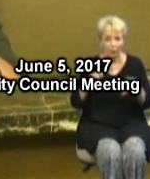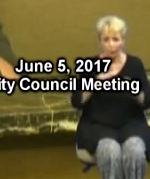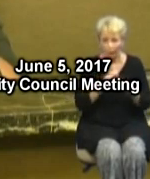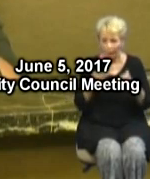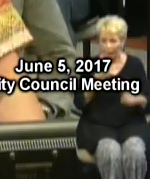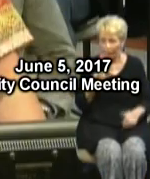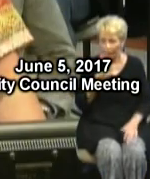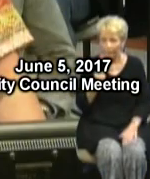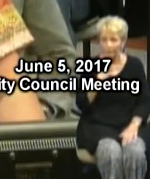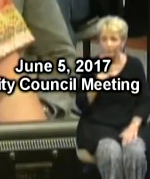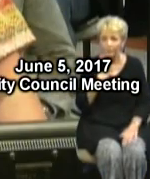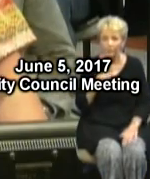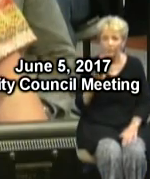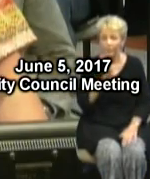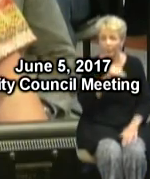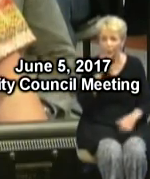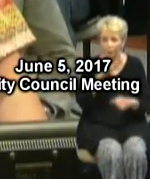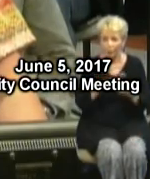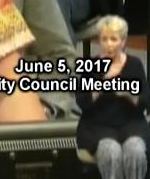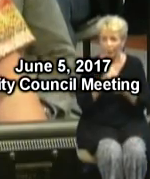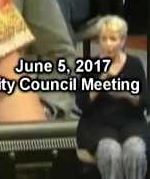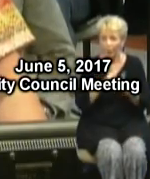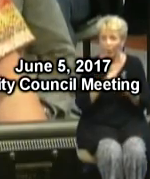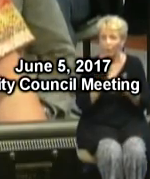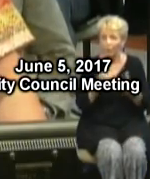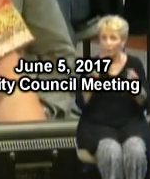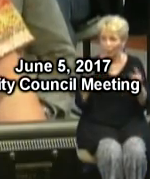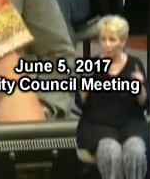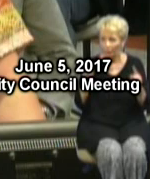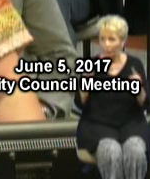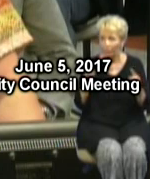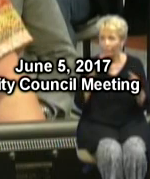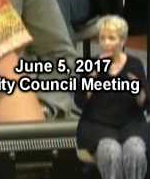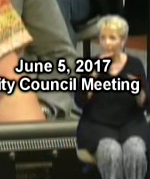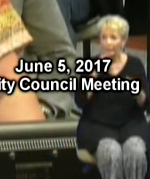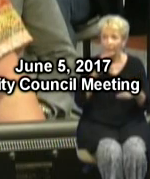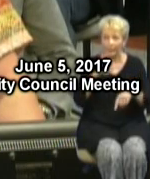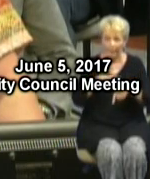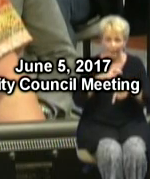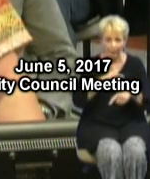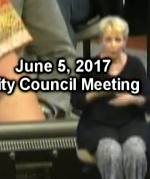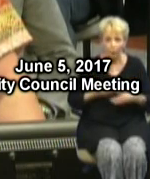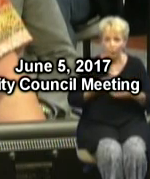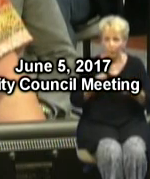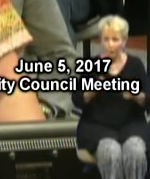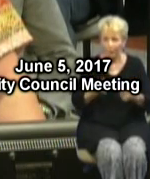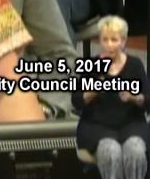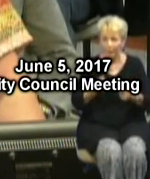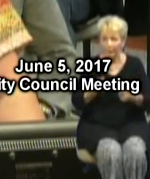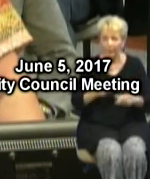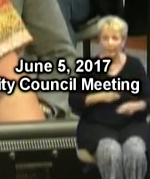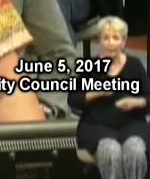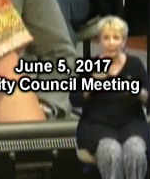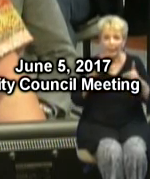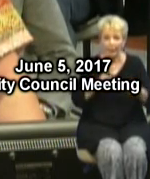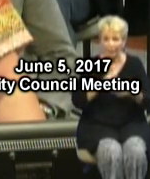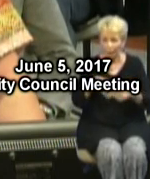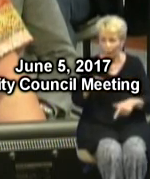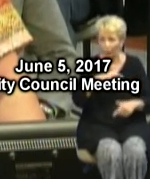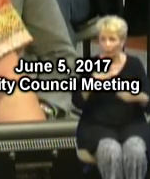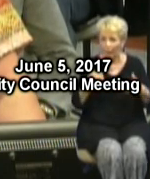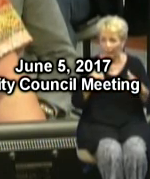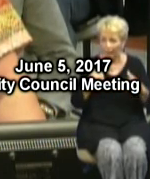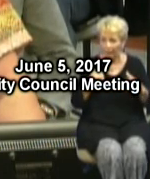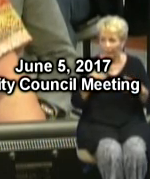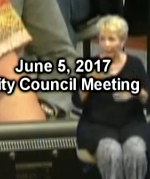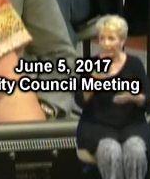you. Your commitment to making it right, the time that you spend, the dedication that you have to getting